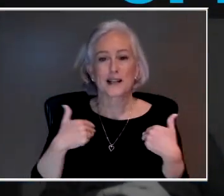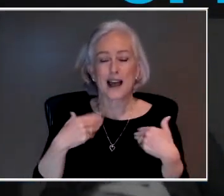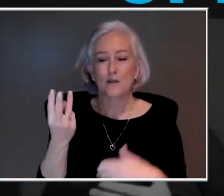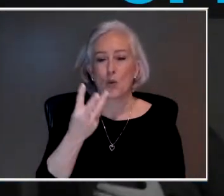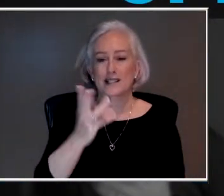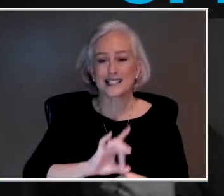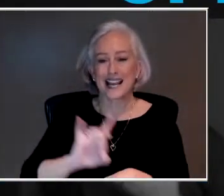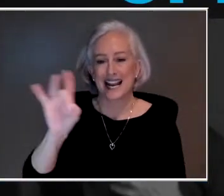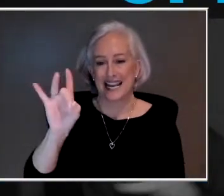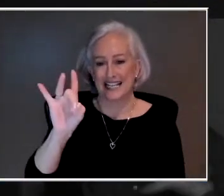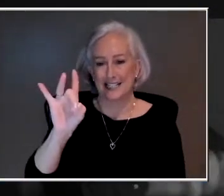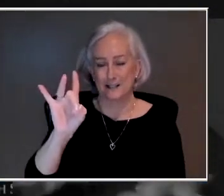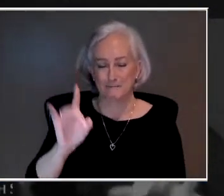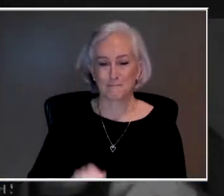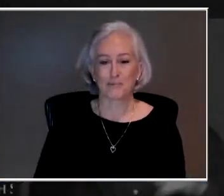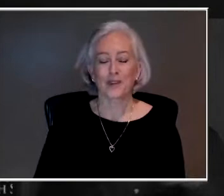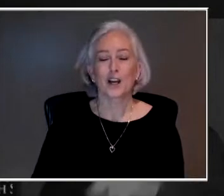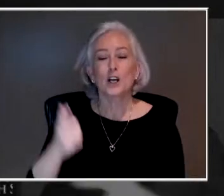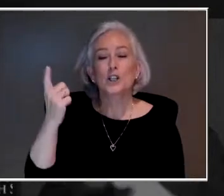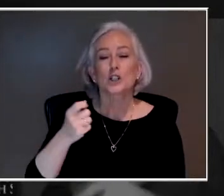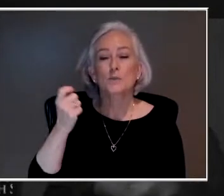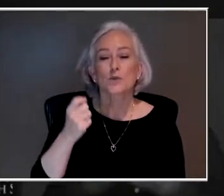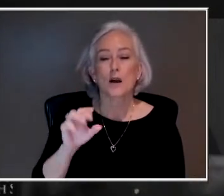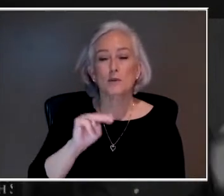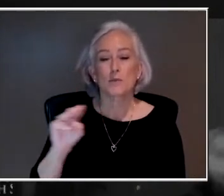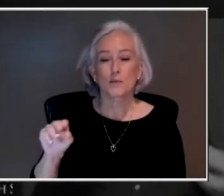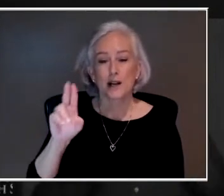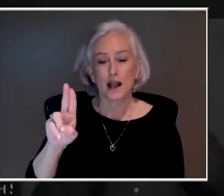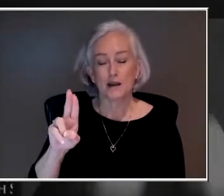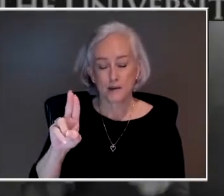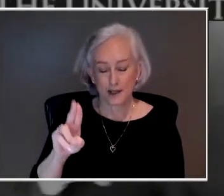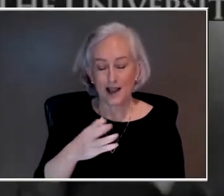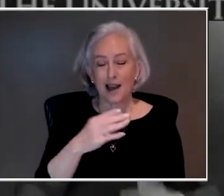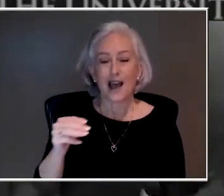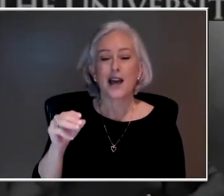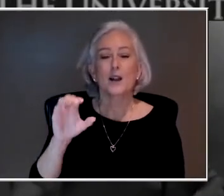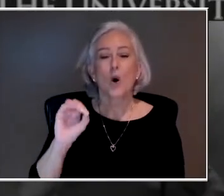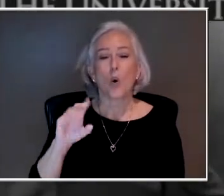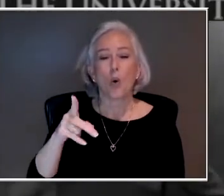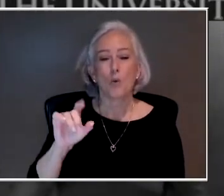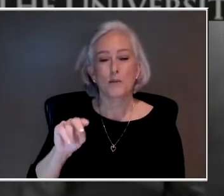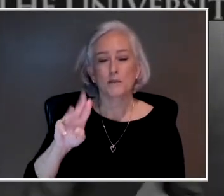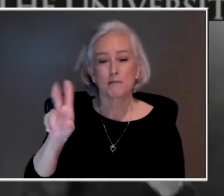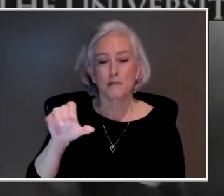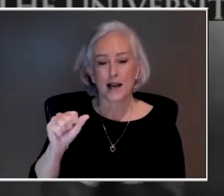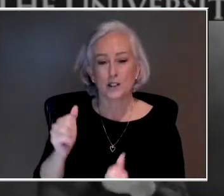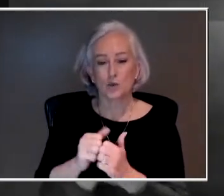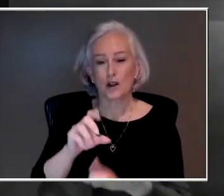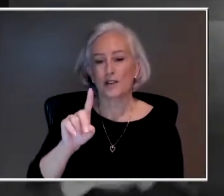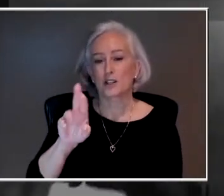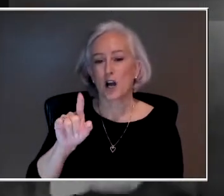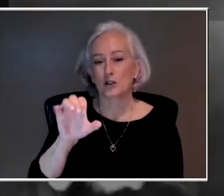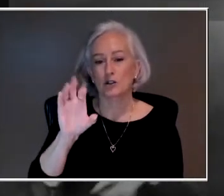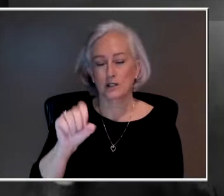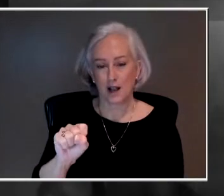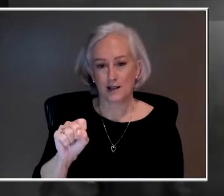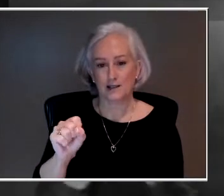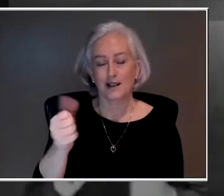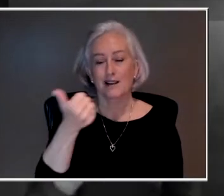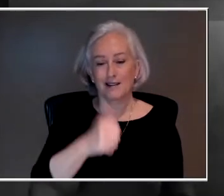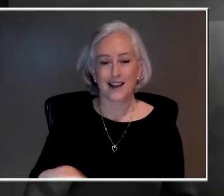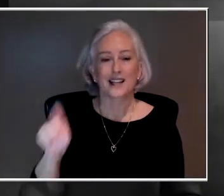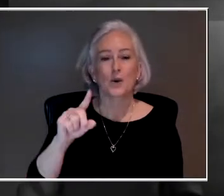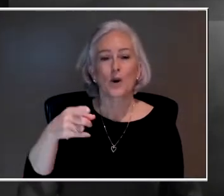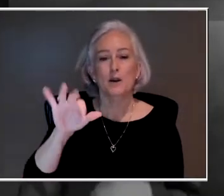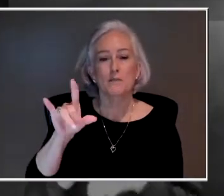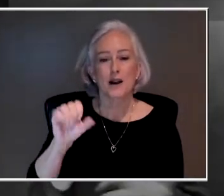Subscribe to our Morning Medical Update and Open Mics with Dr. Seitz podcast. Now, everywhere podcasts are available.